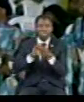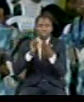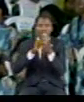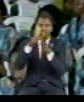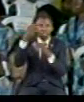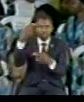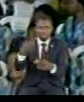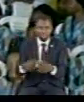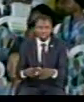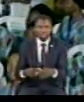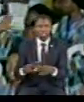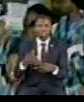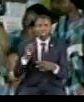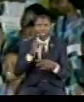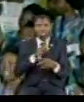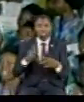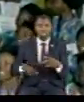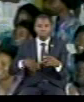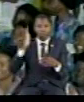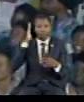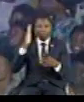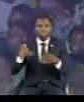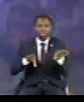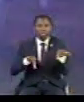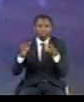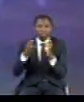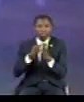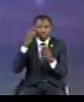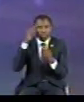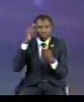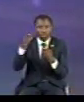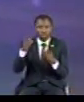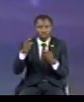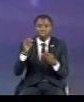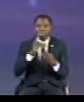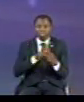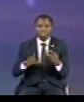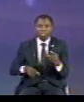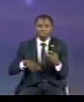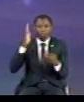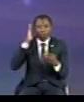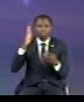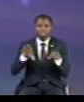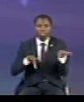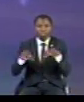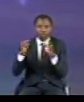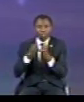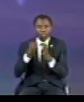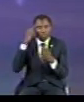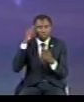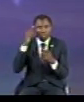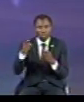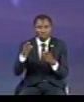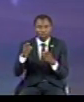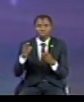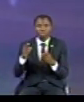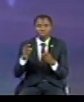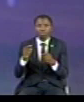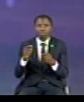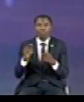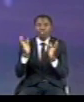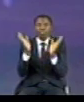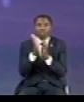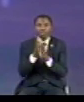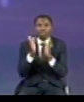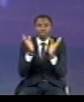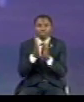He will do it for you. He will do it for you. Put your hands